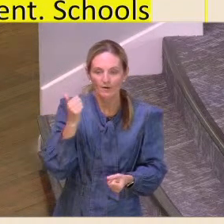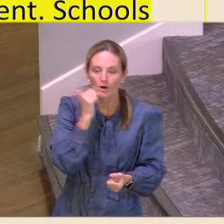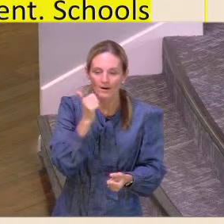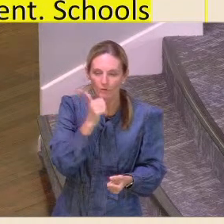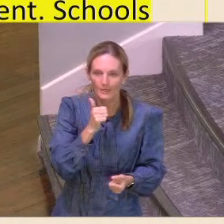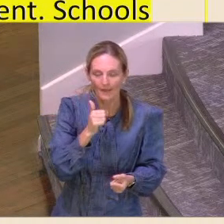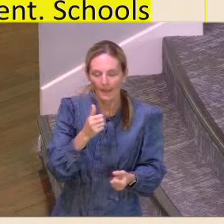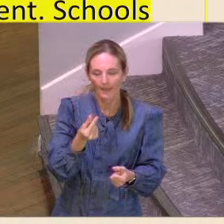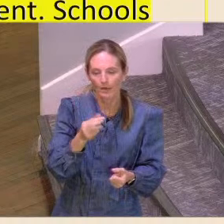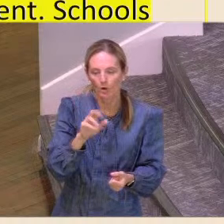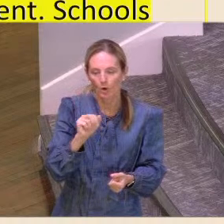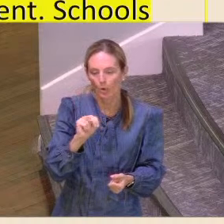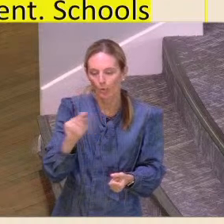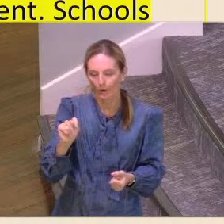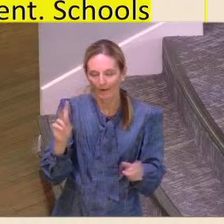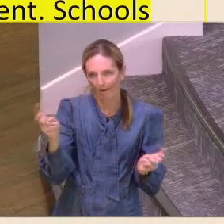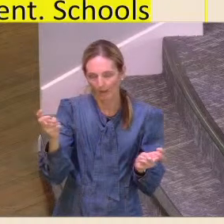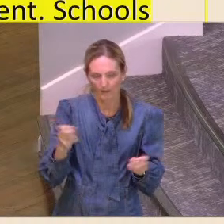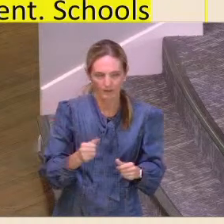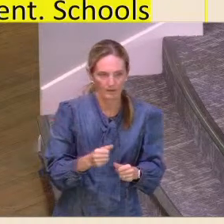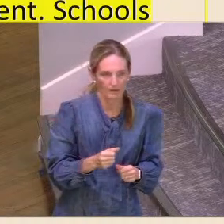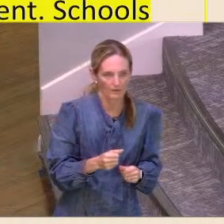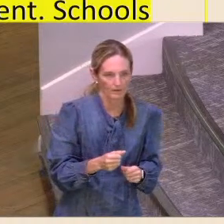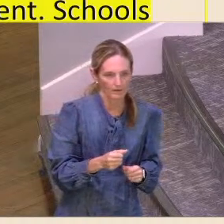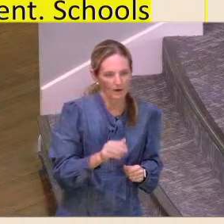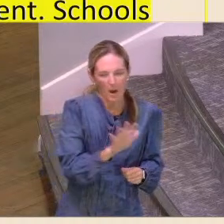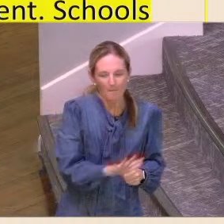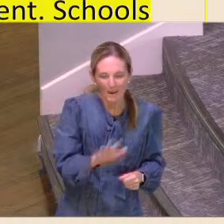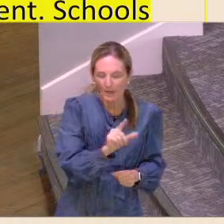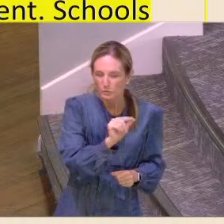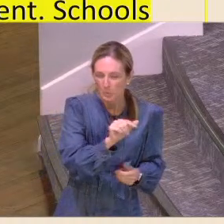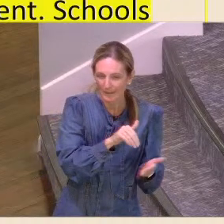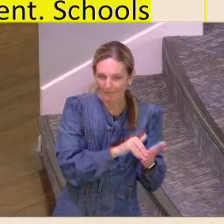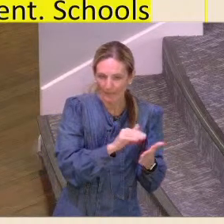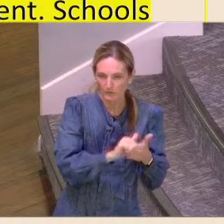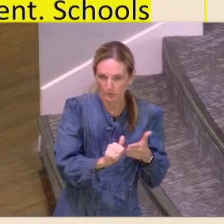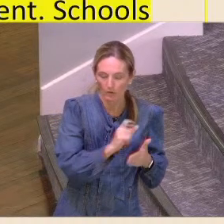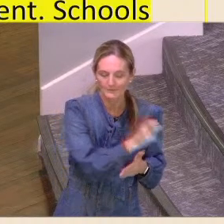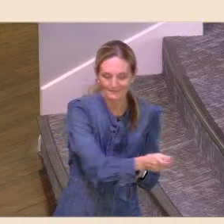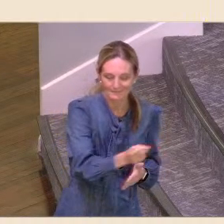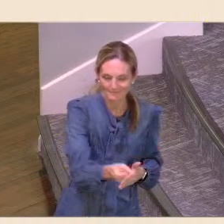Roughly $20,000 per LSGT is allocated as part of this budget.